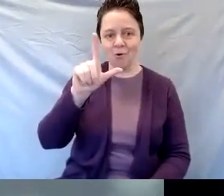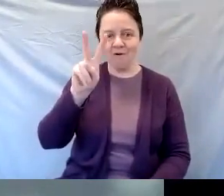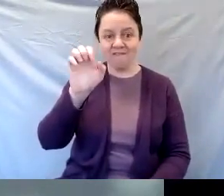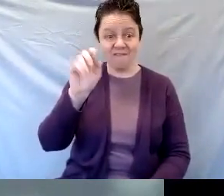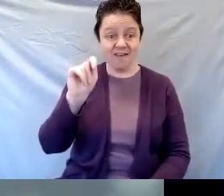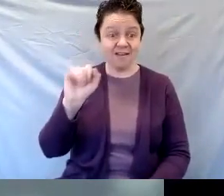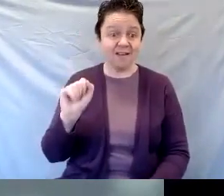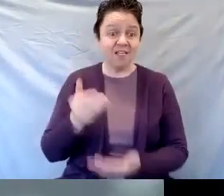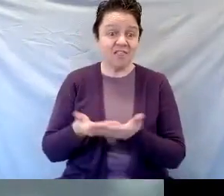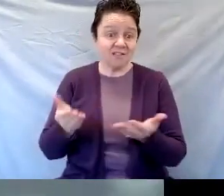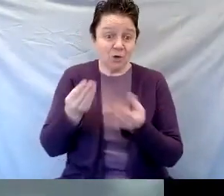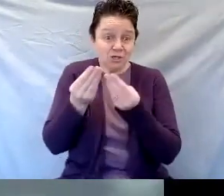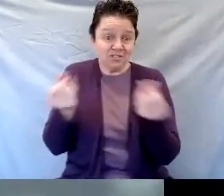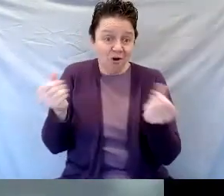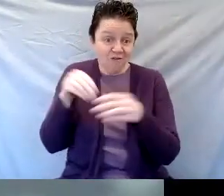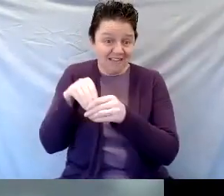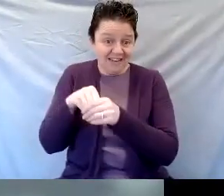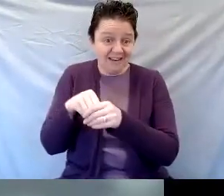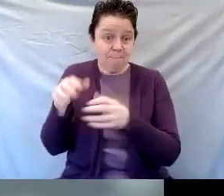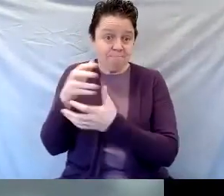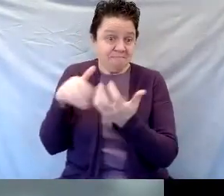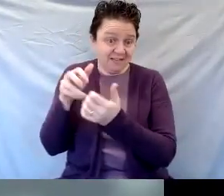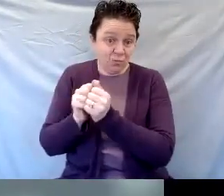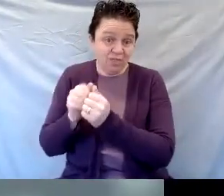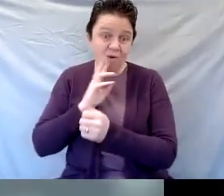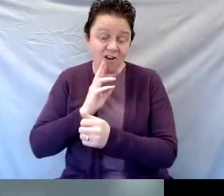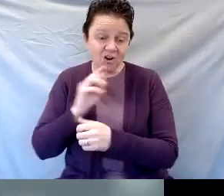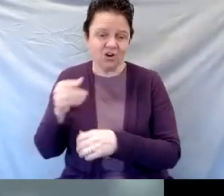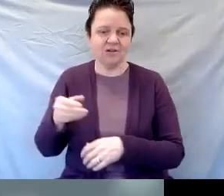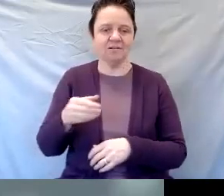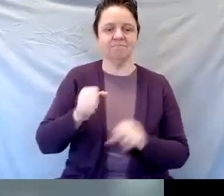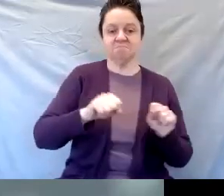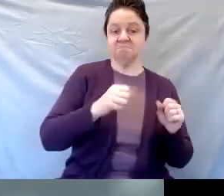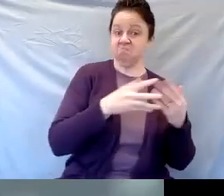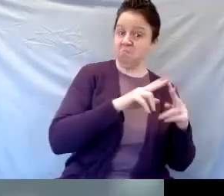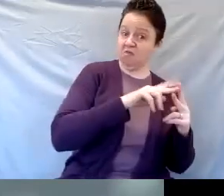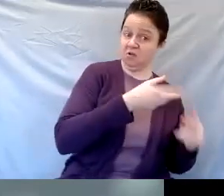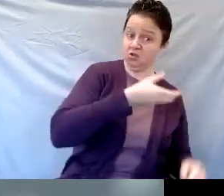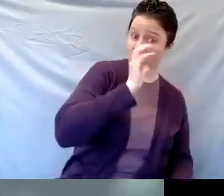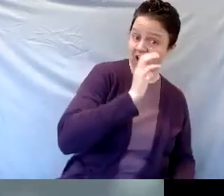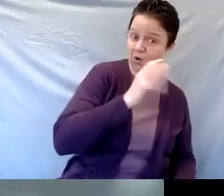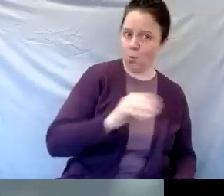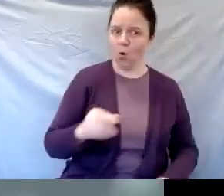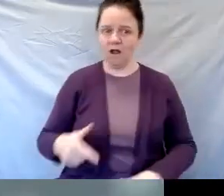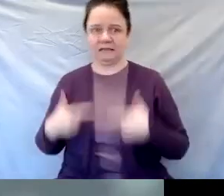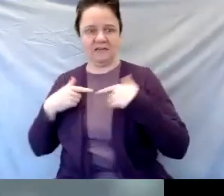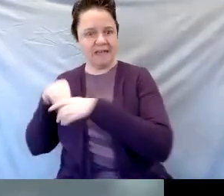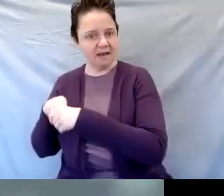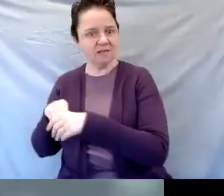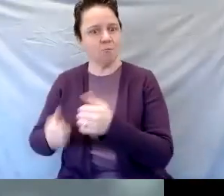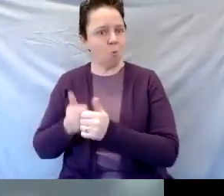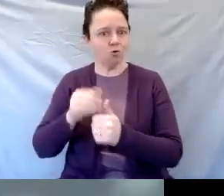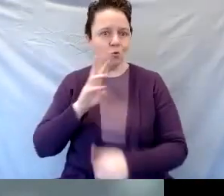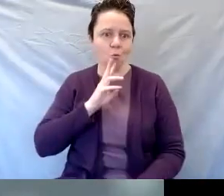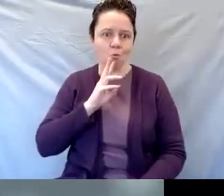Most solutions, whether it's something that you can drink or whether it's something that's, organisms are living in, most of that is water. It's